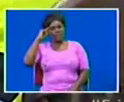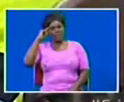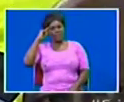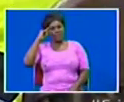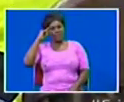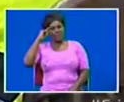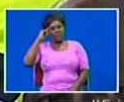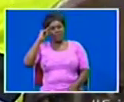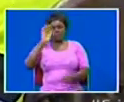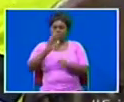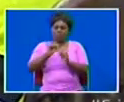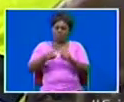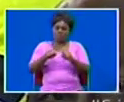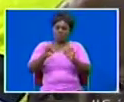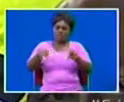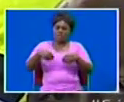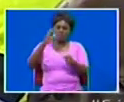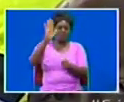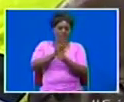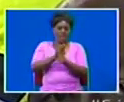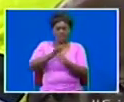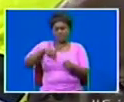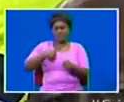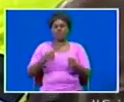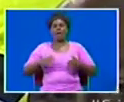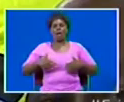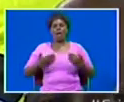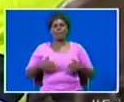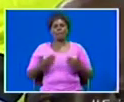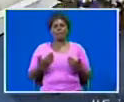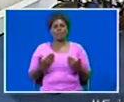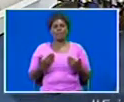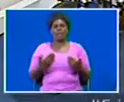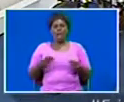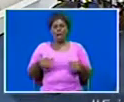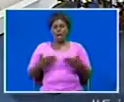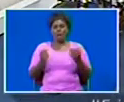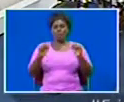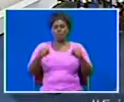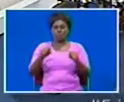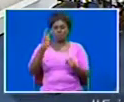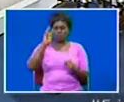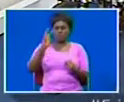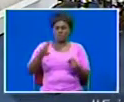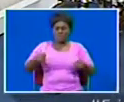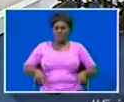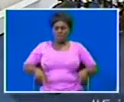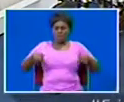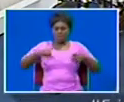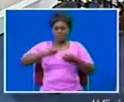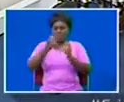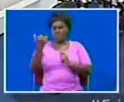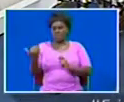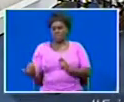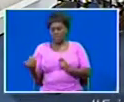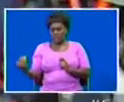can give, we'll be happy to receive it. Mm-hmm. Yes. And how is it seeing lives transform? You know, these kids are coming